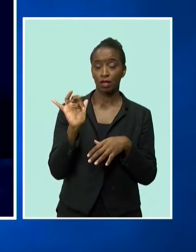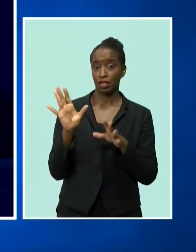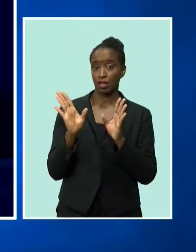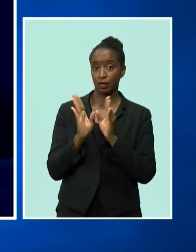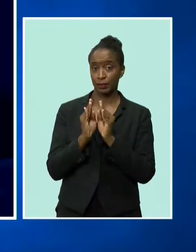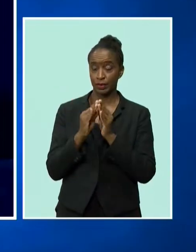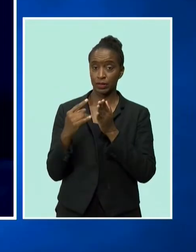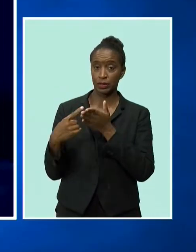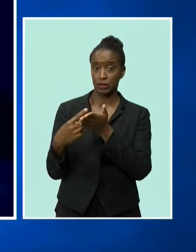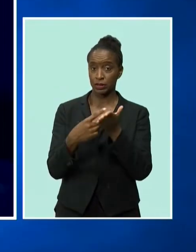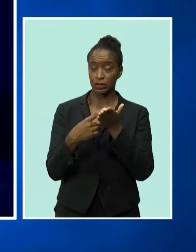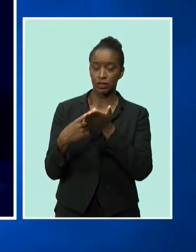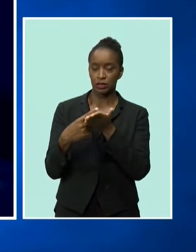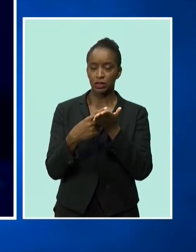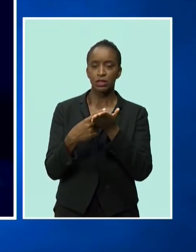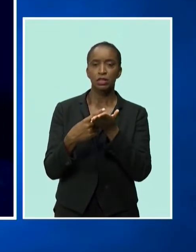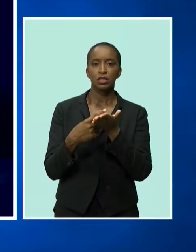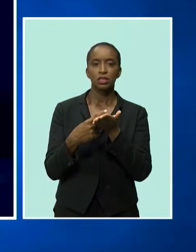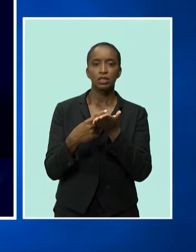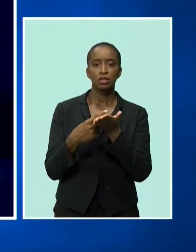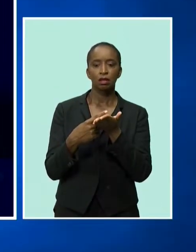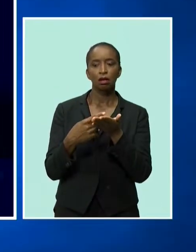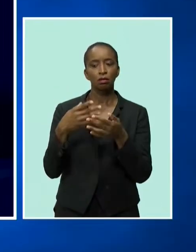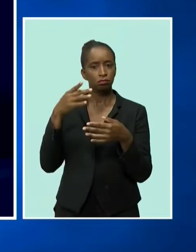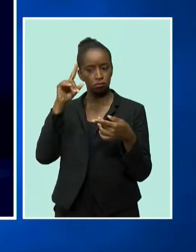were supported and advanced.